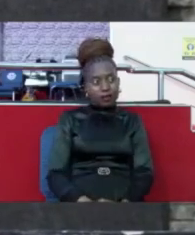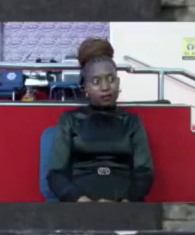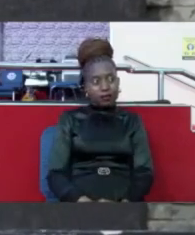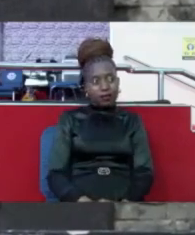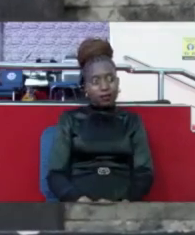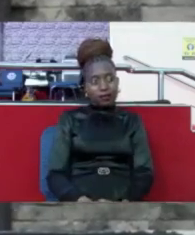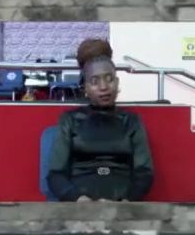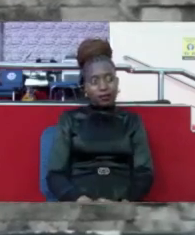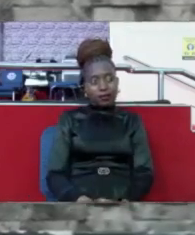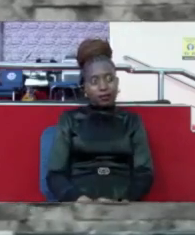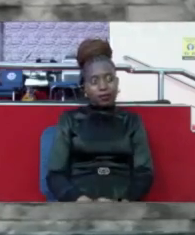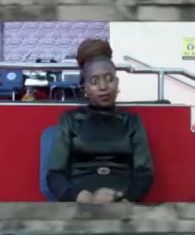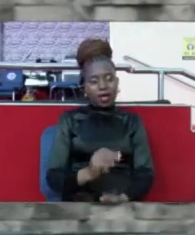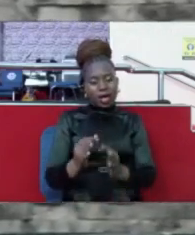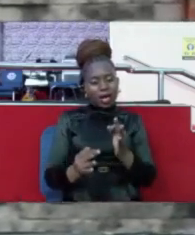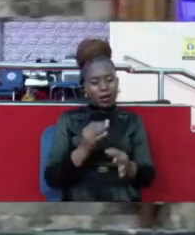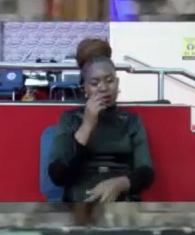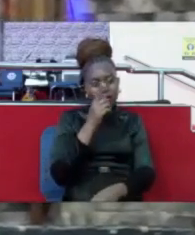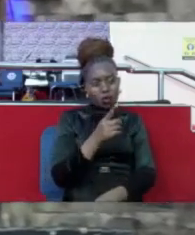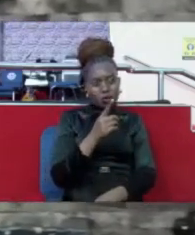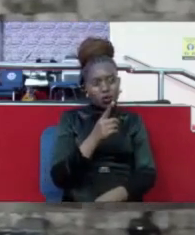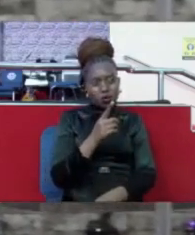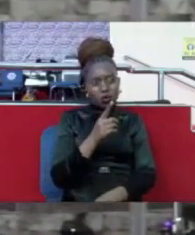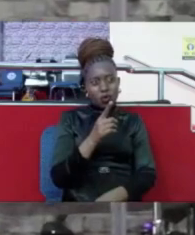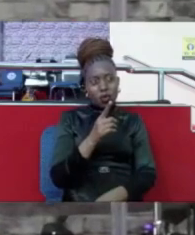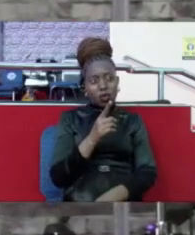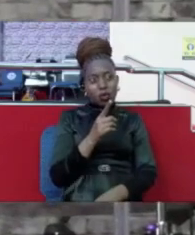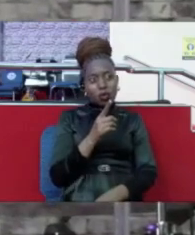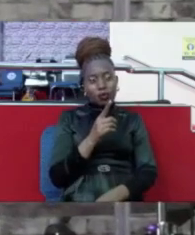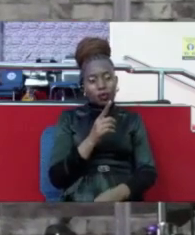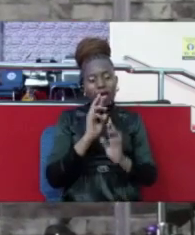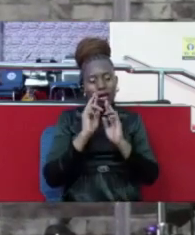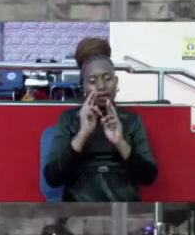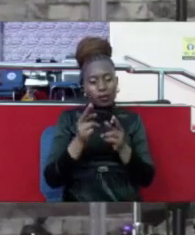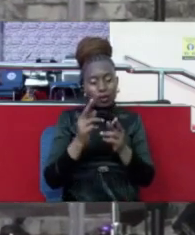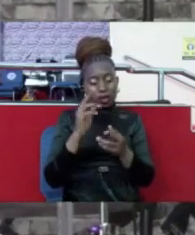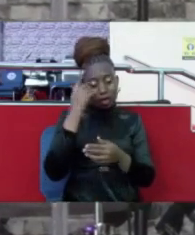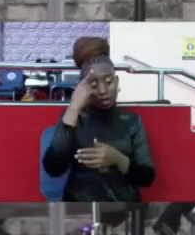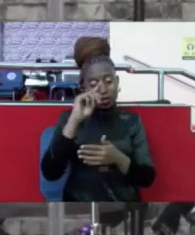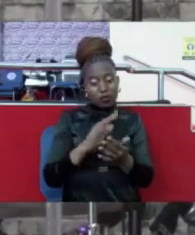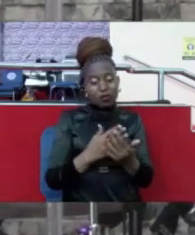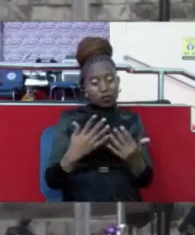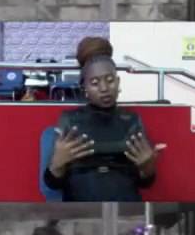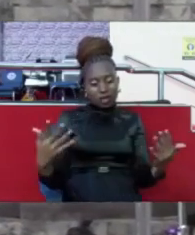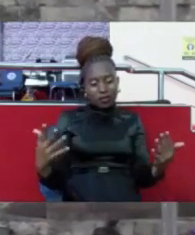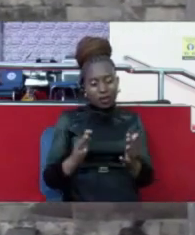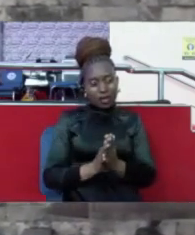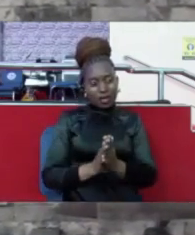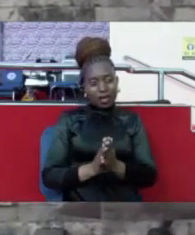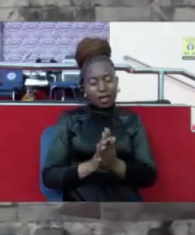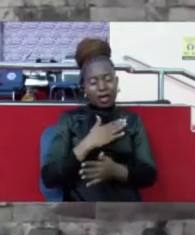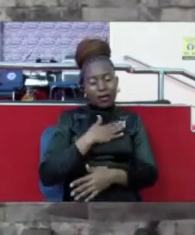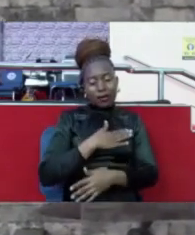going to be accused of something, basi kama tutashtakiwa jambo lolote, Let's be accused of our generosity.